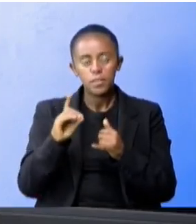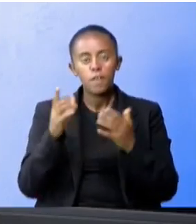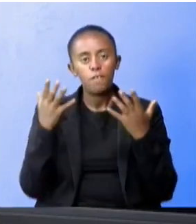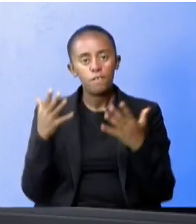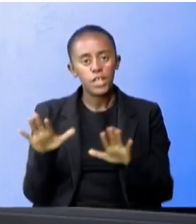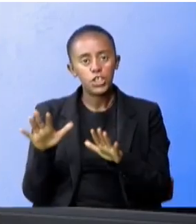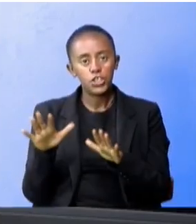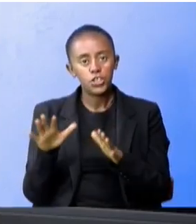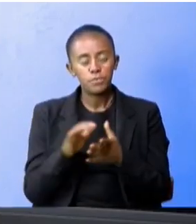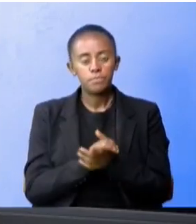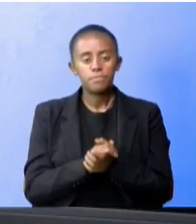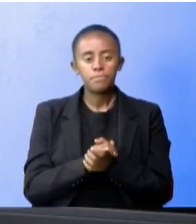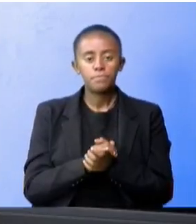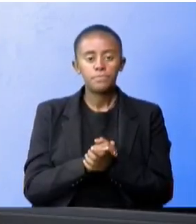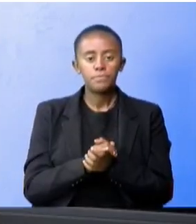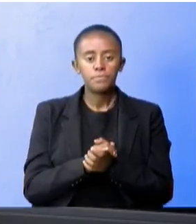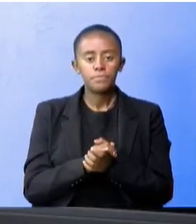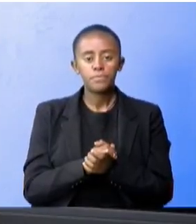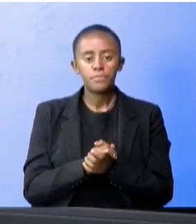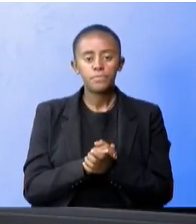finish,